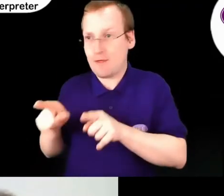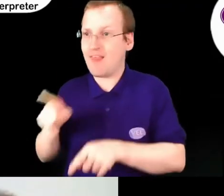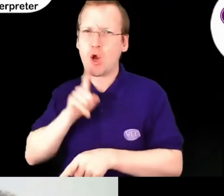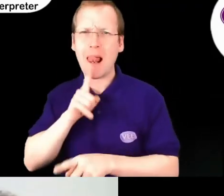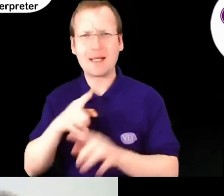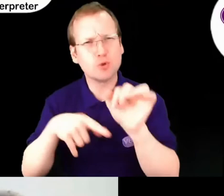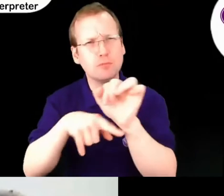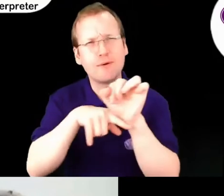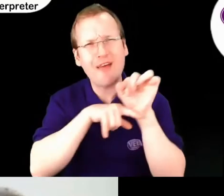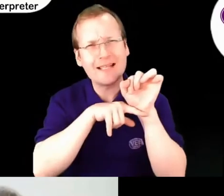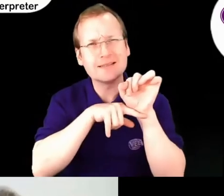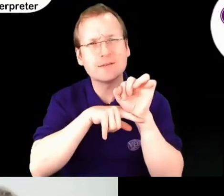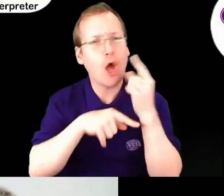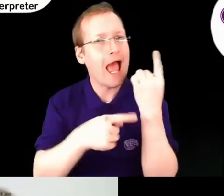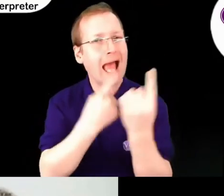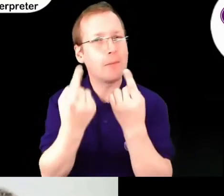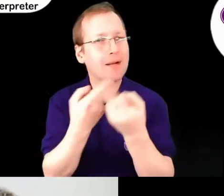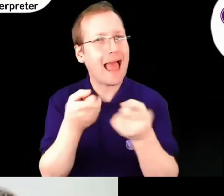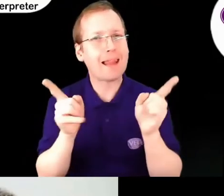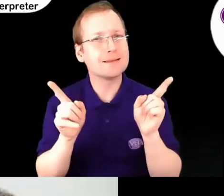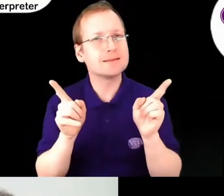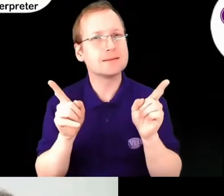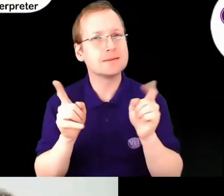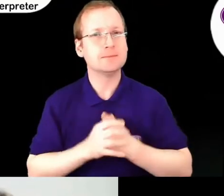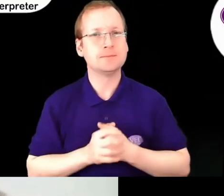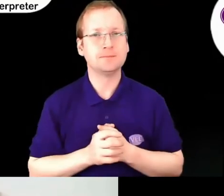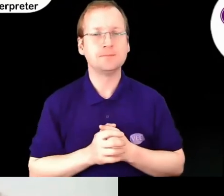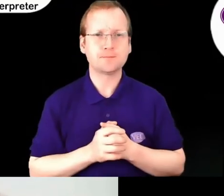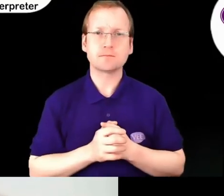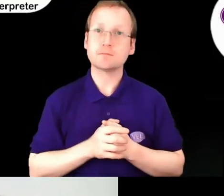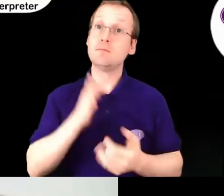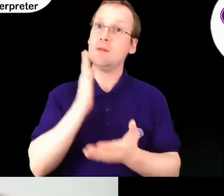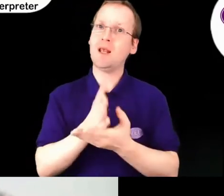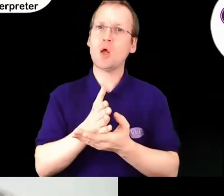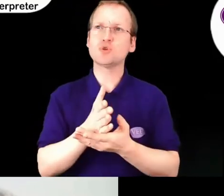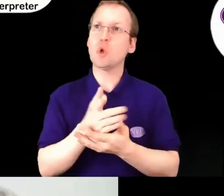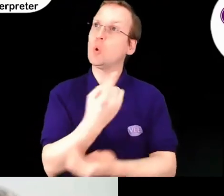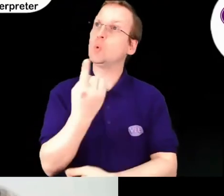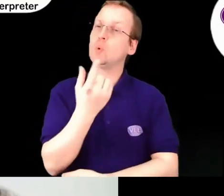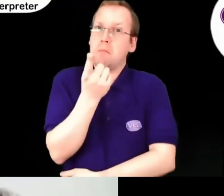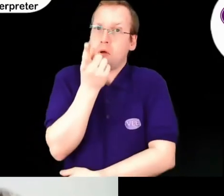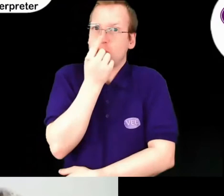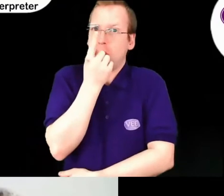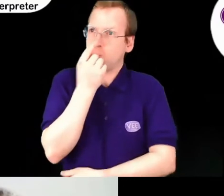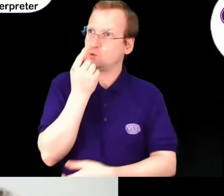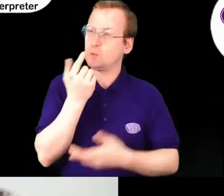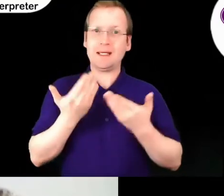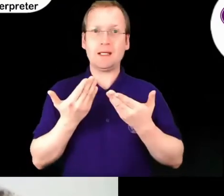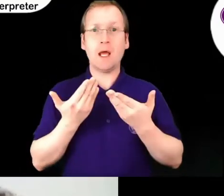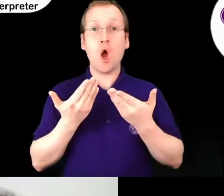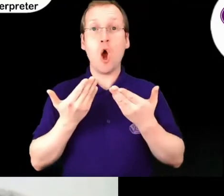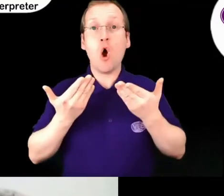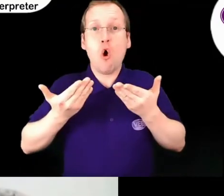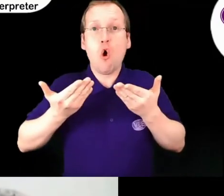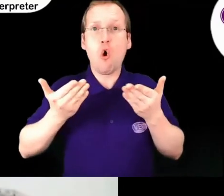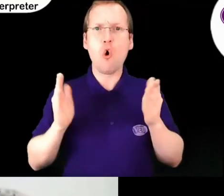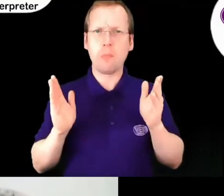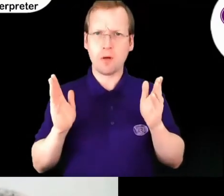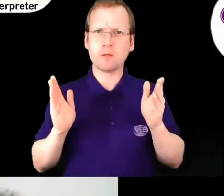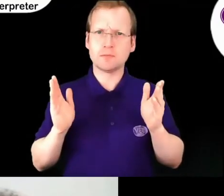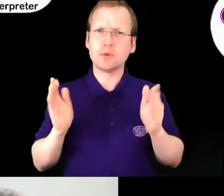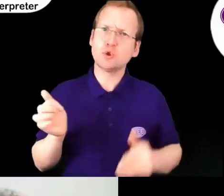happening to anybody else. And those of us who have the possibility of being open should declare